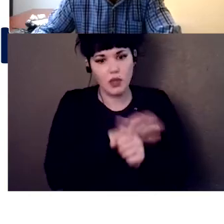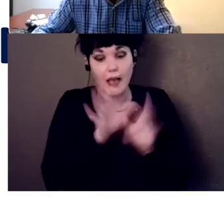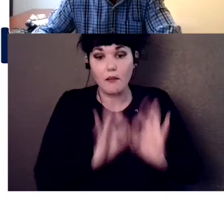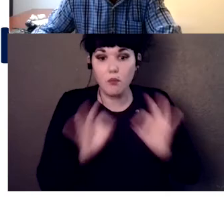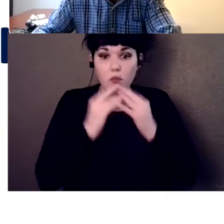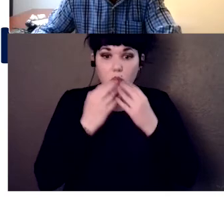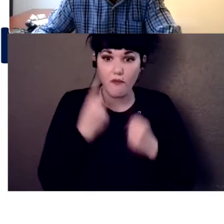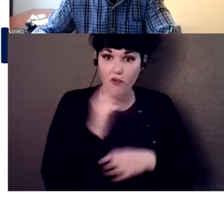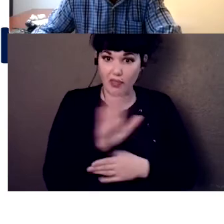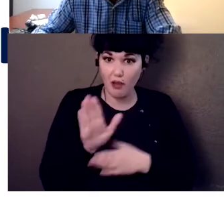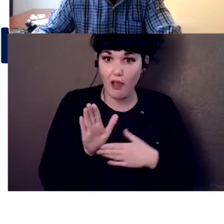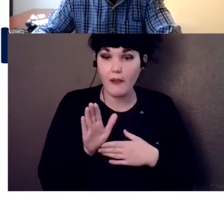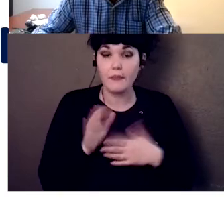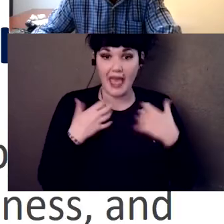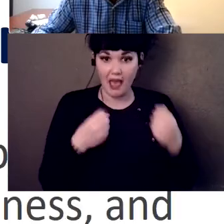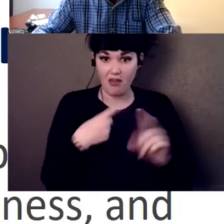as their families.